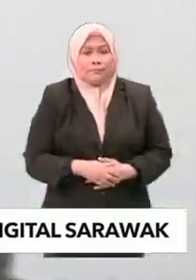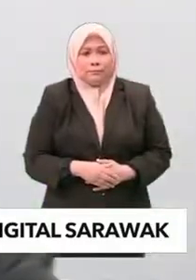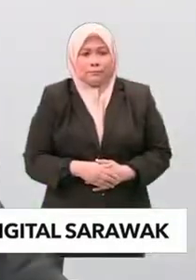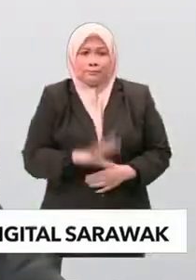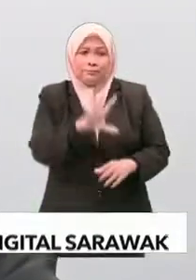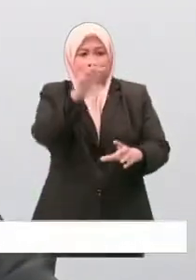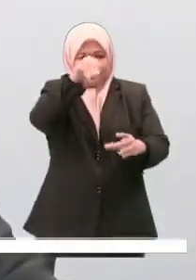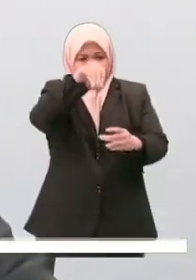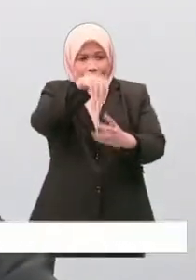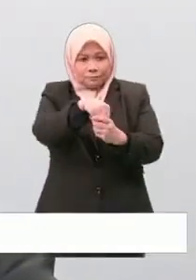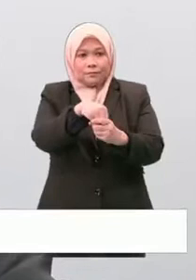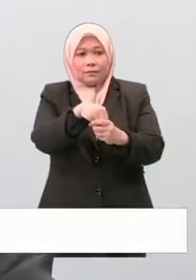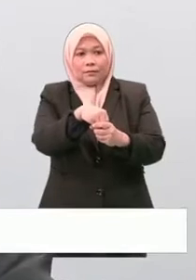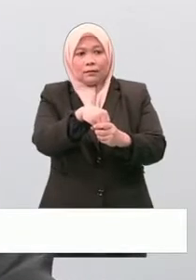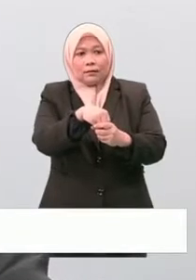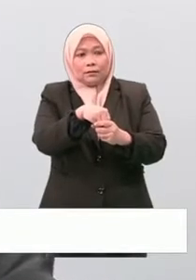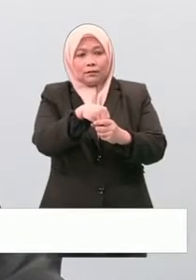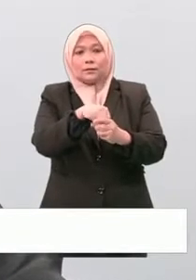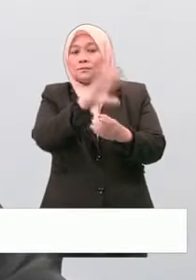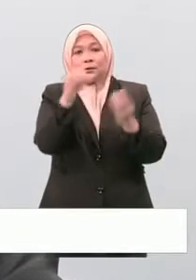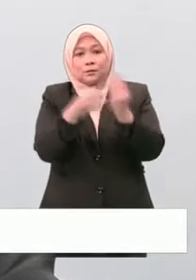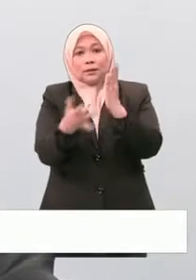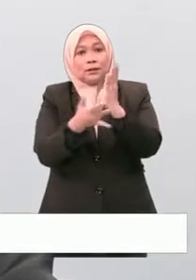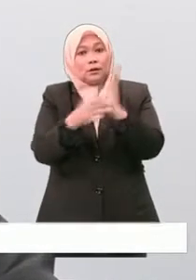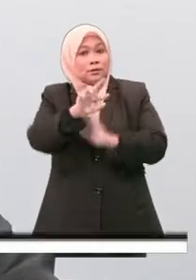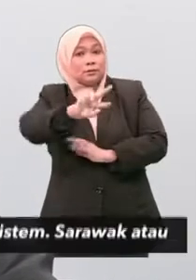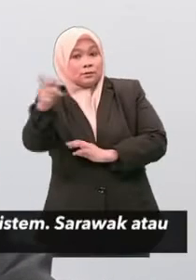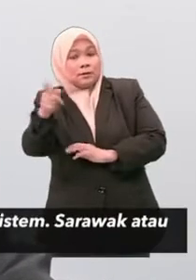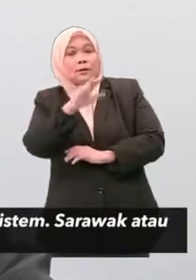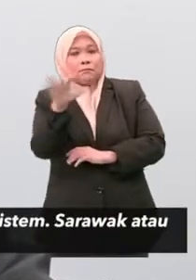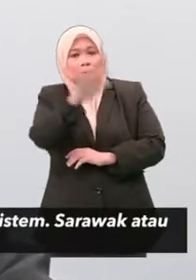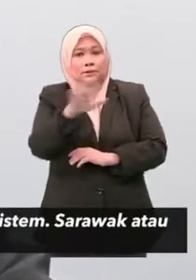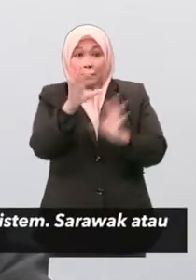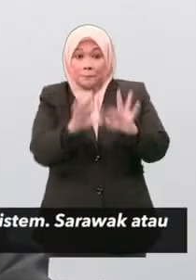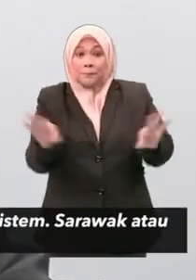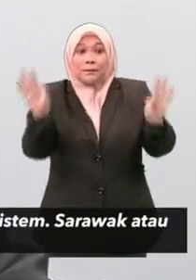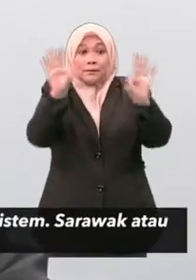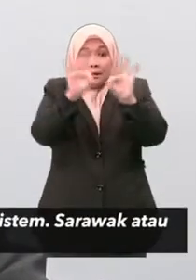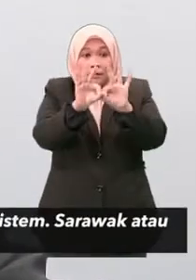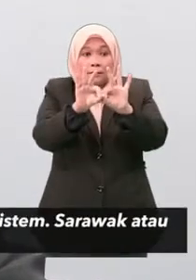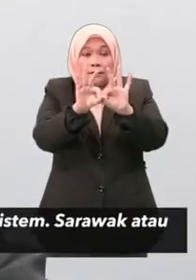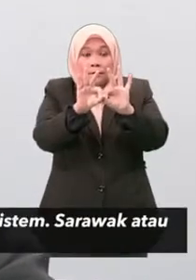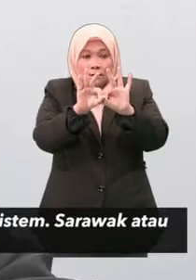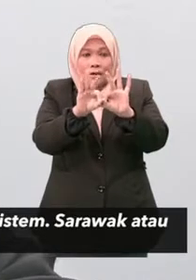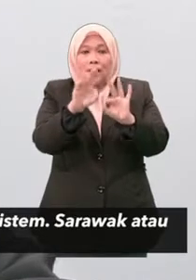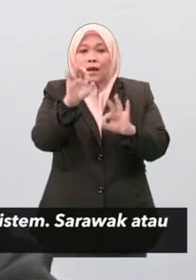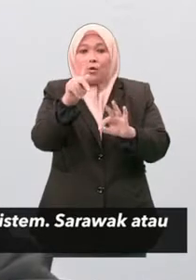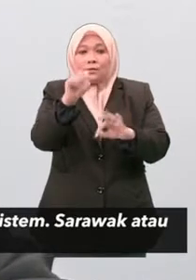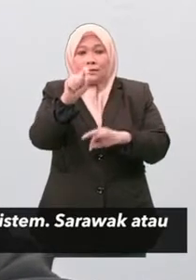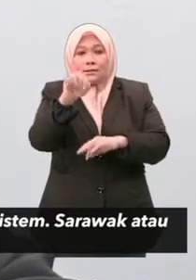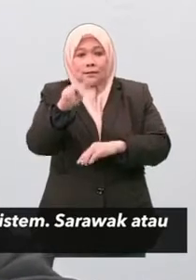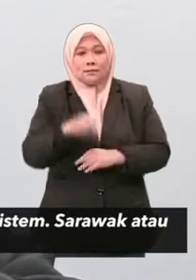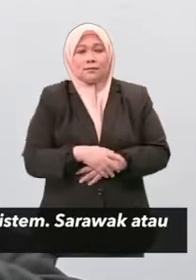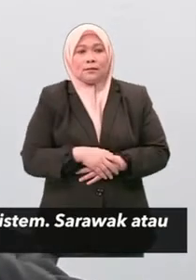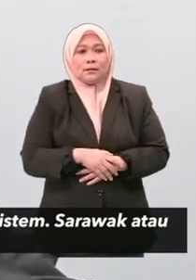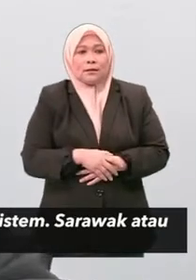Execute this adoption of technology and transfer of technology. The most important element is the ecosystem.